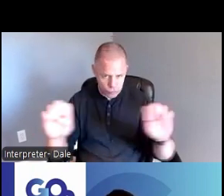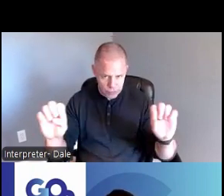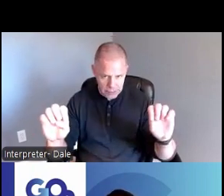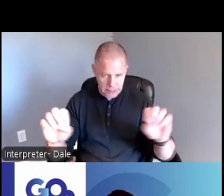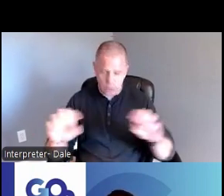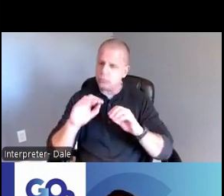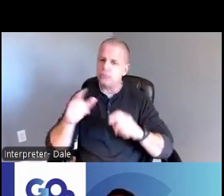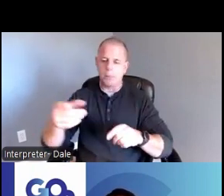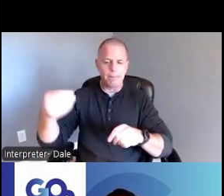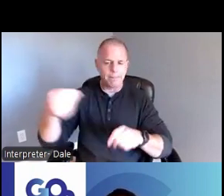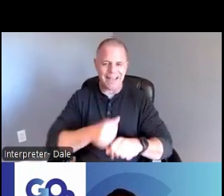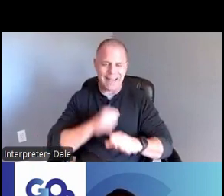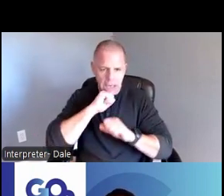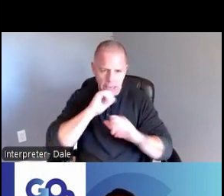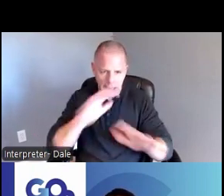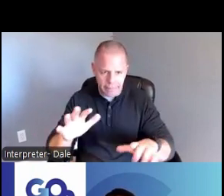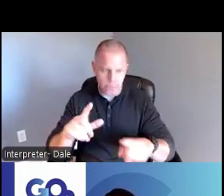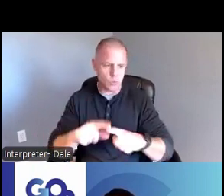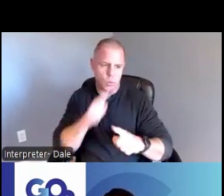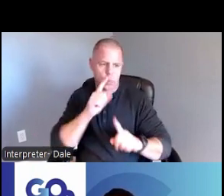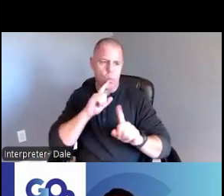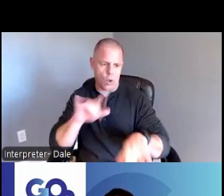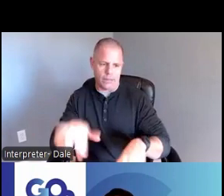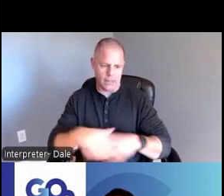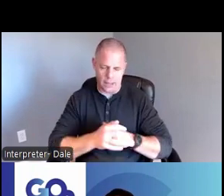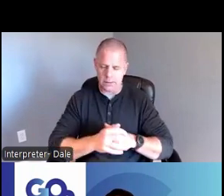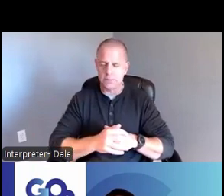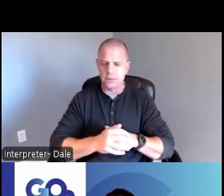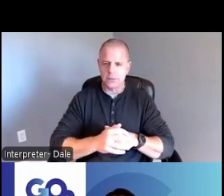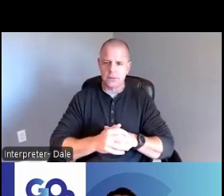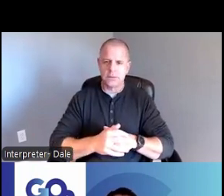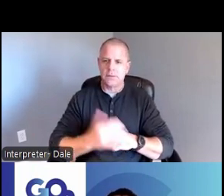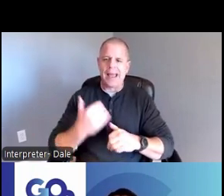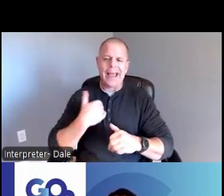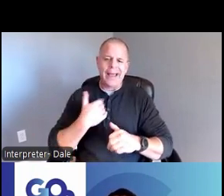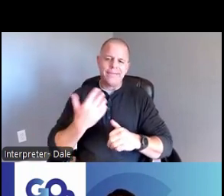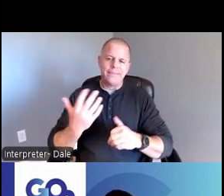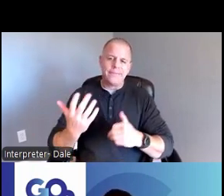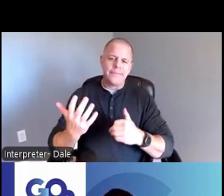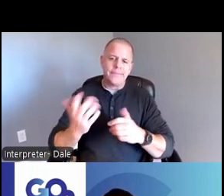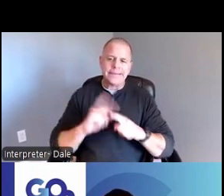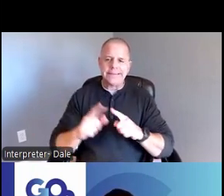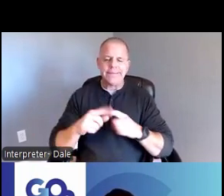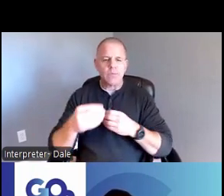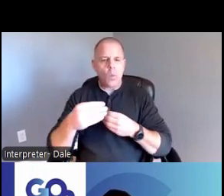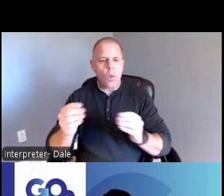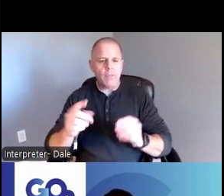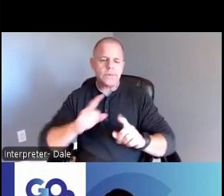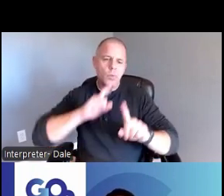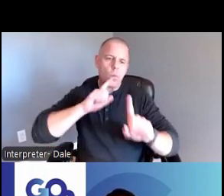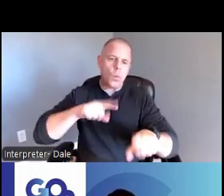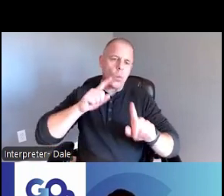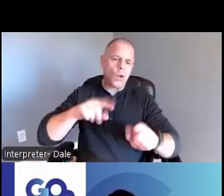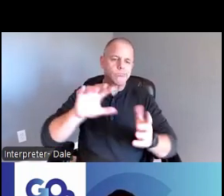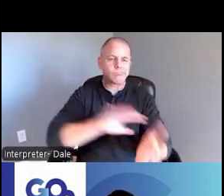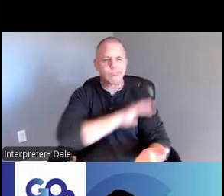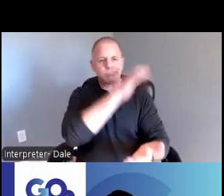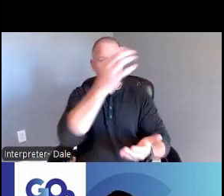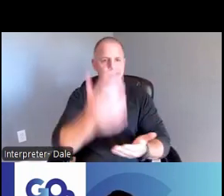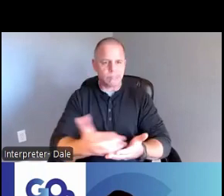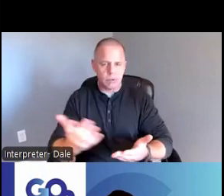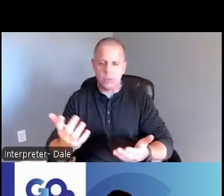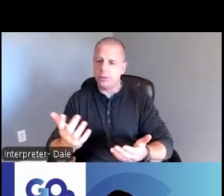cost to whoever is ordering them. So we have various offices ordering large quantities. Again, all of